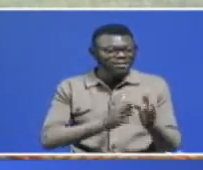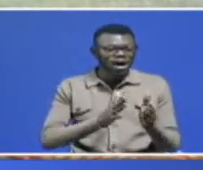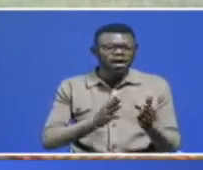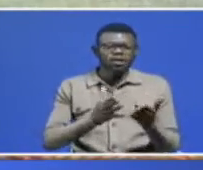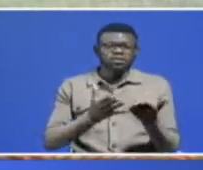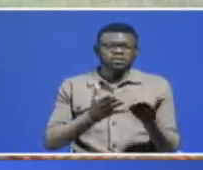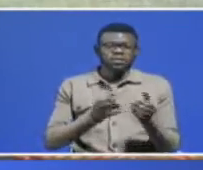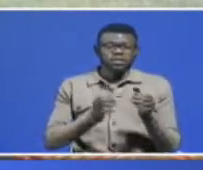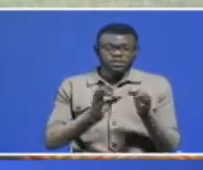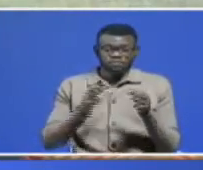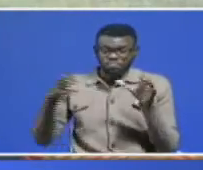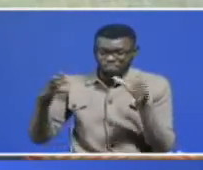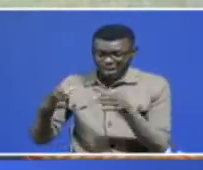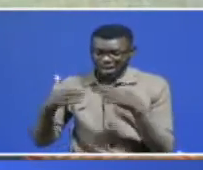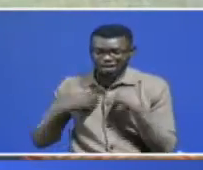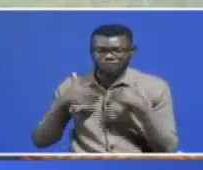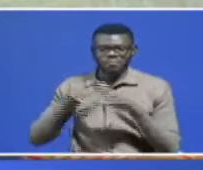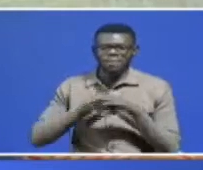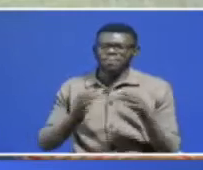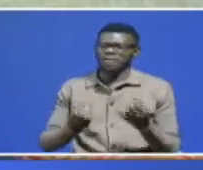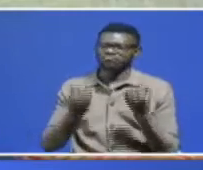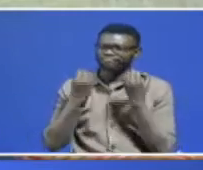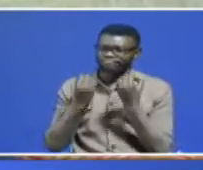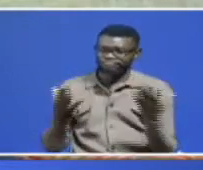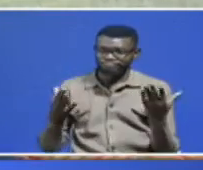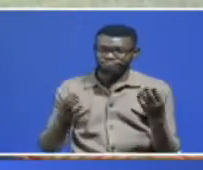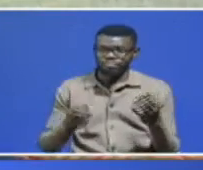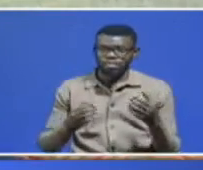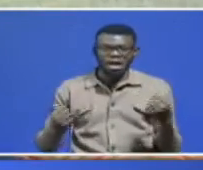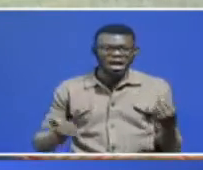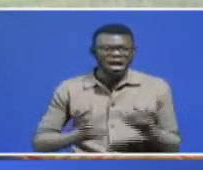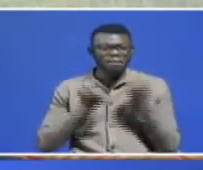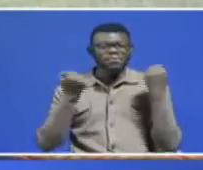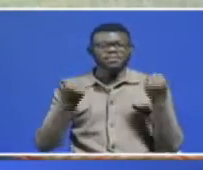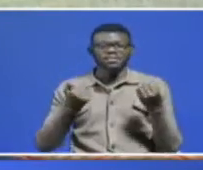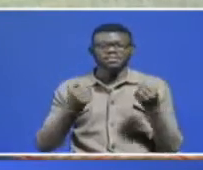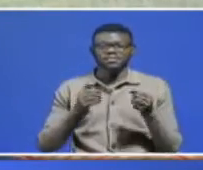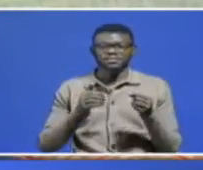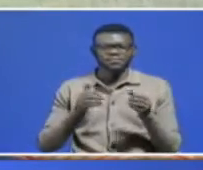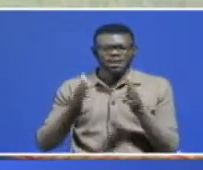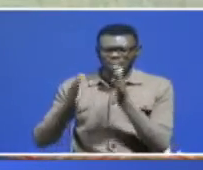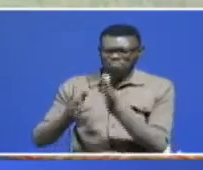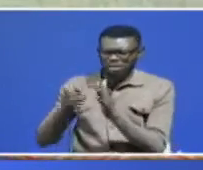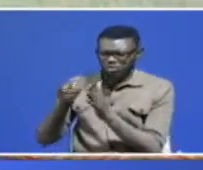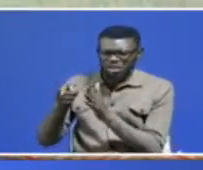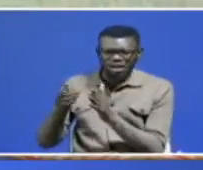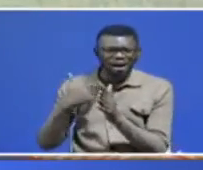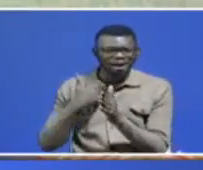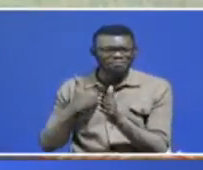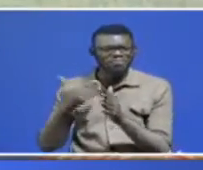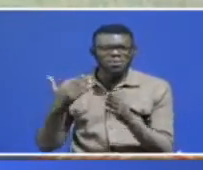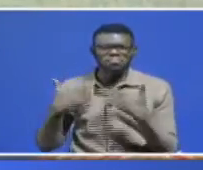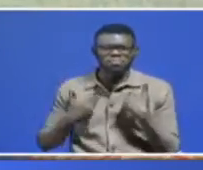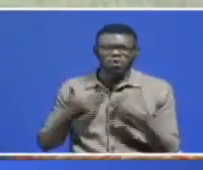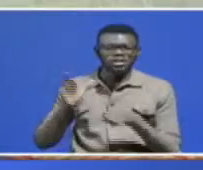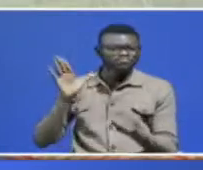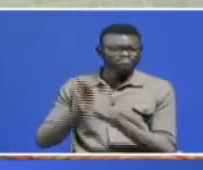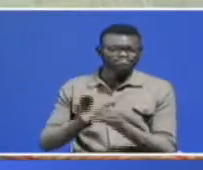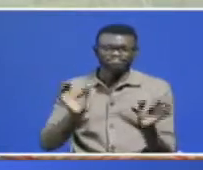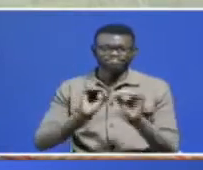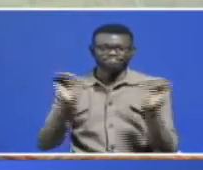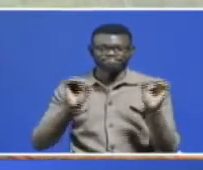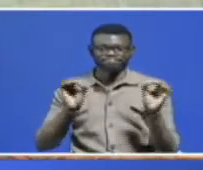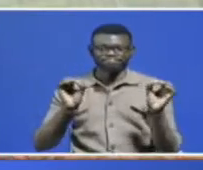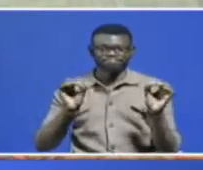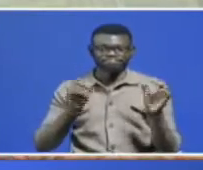coalition of parties. If that person fails to attract the majority support in the National Assembly, it's when now then